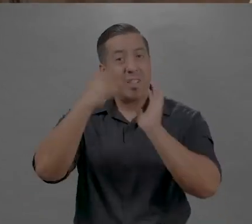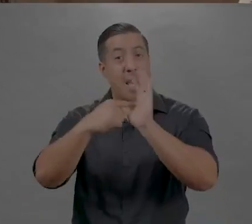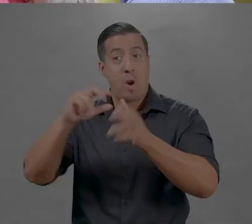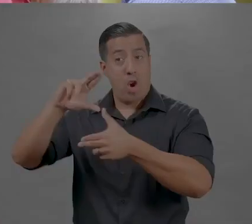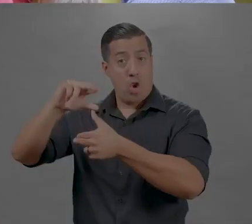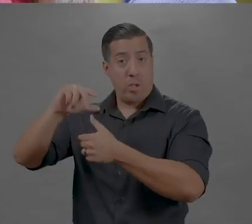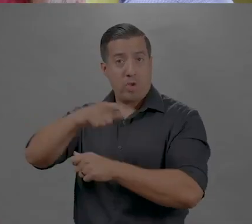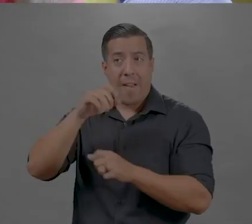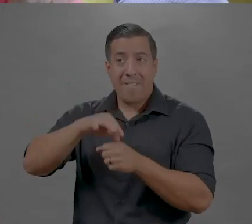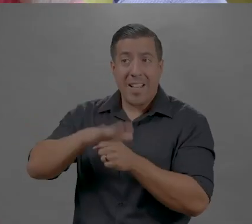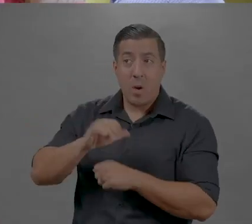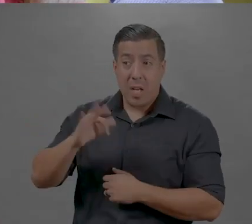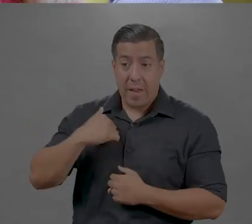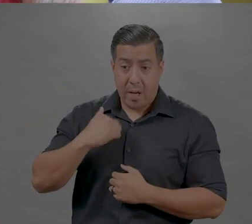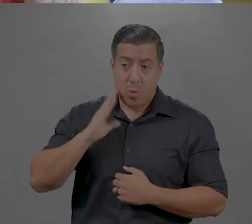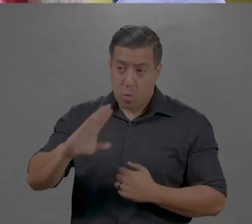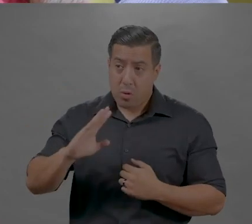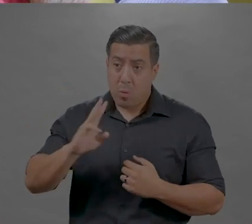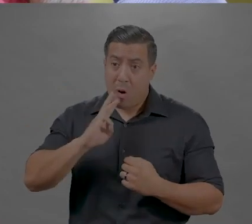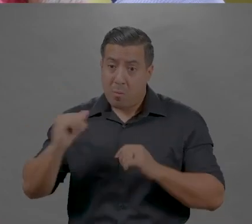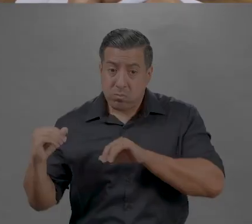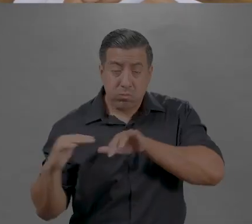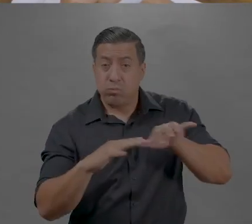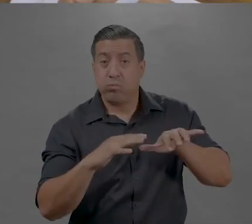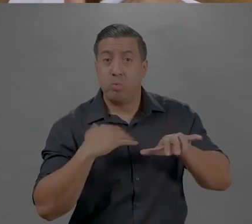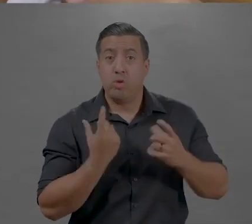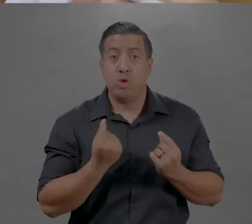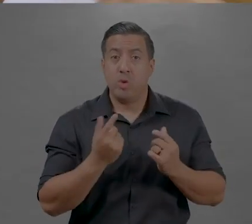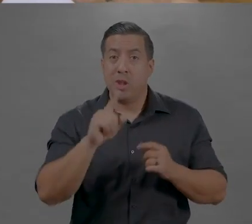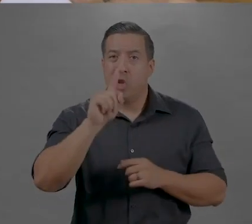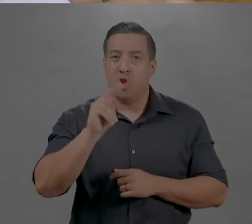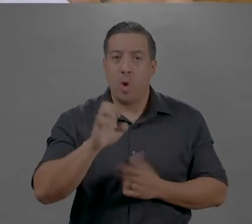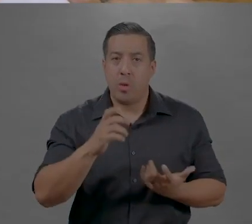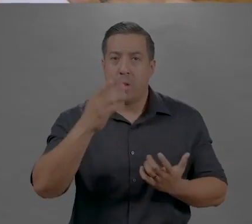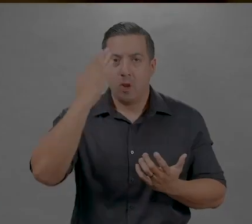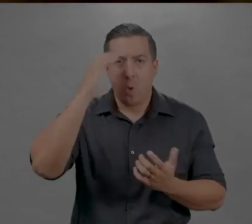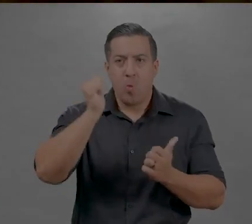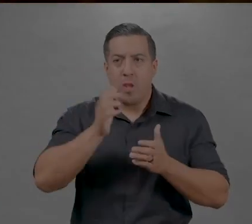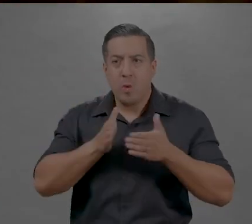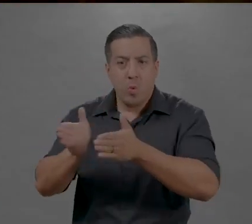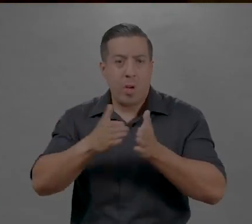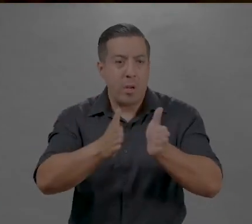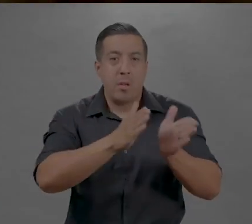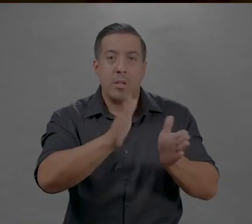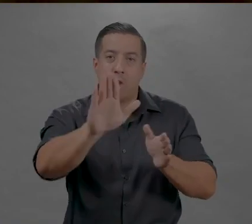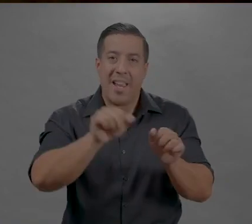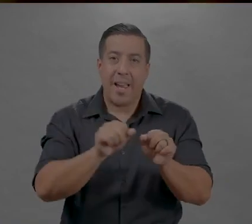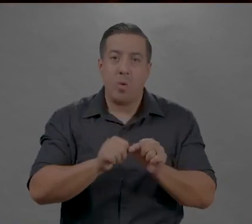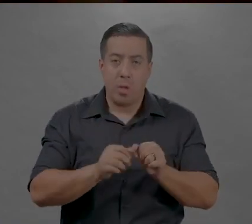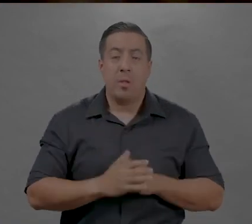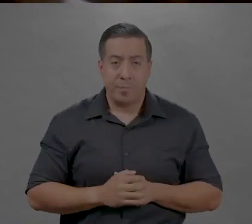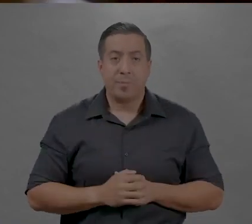recommended. In the case of hurricanes, you can find out right now if you are in a storm surge evacuation zone and learn the